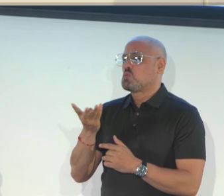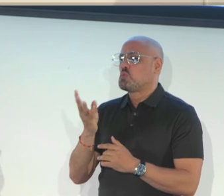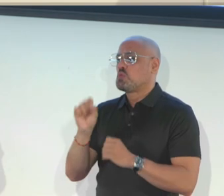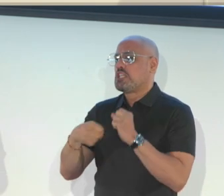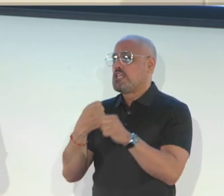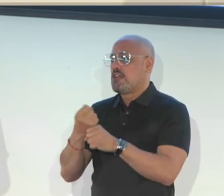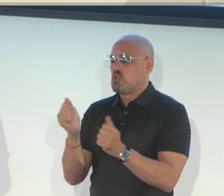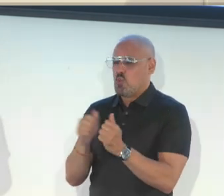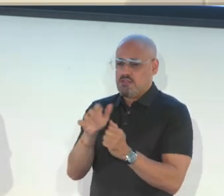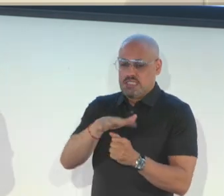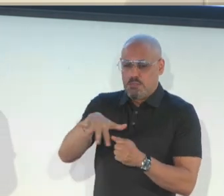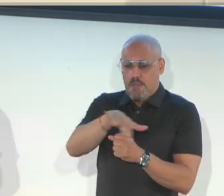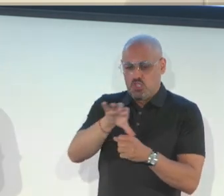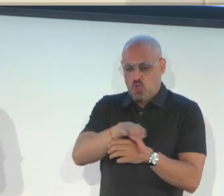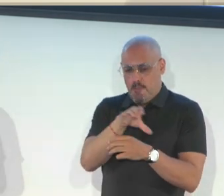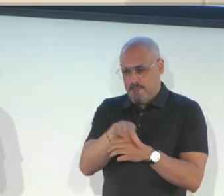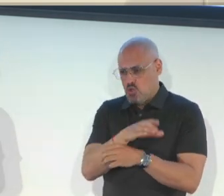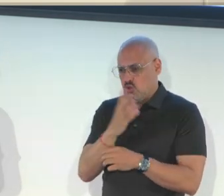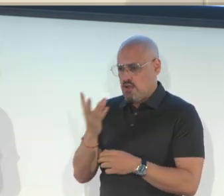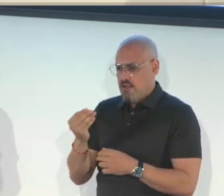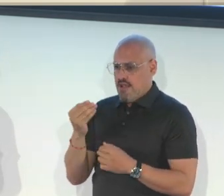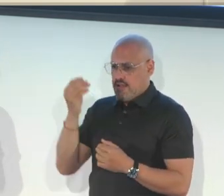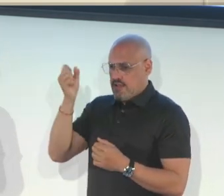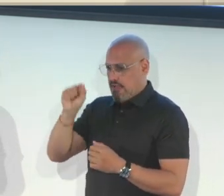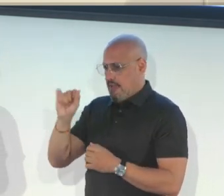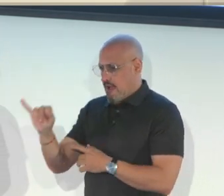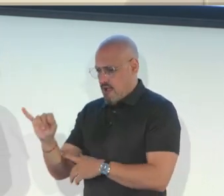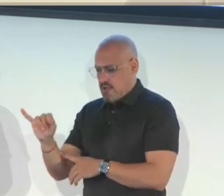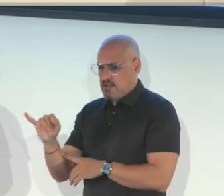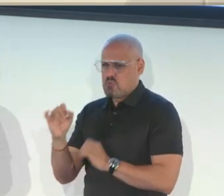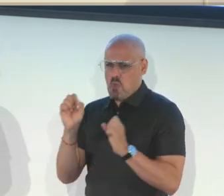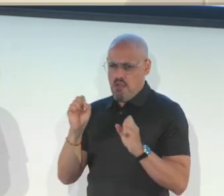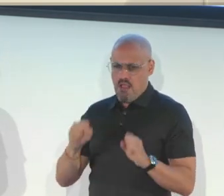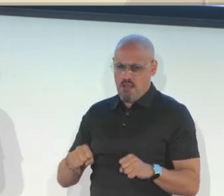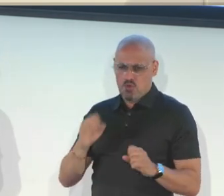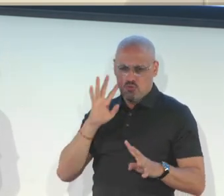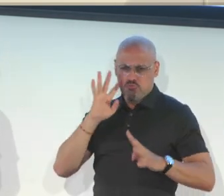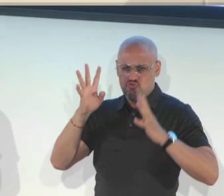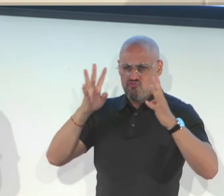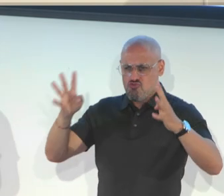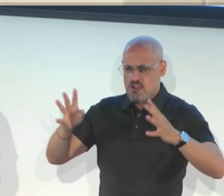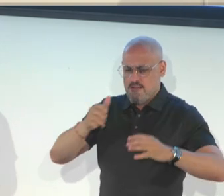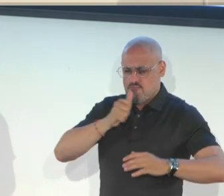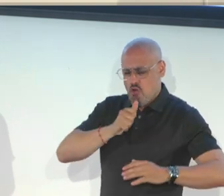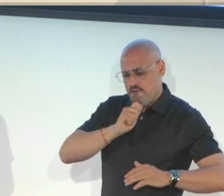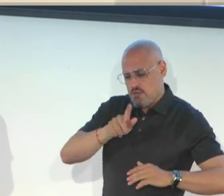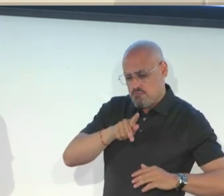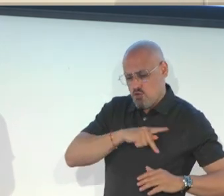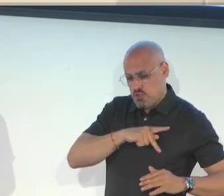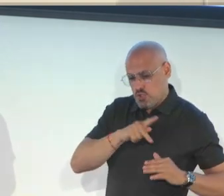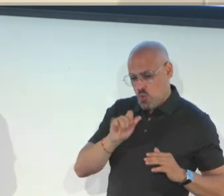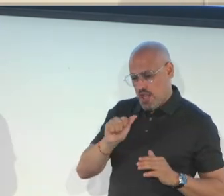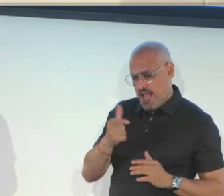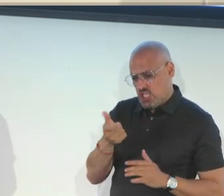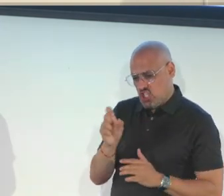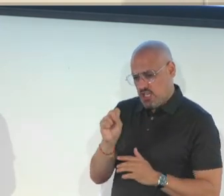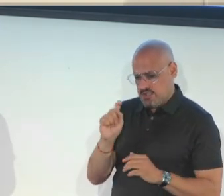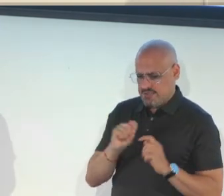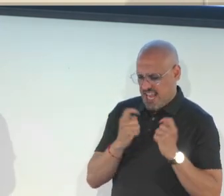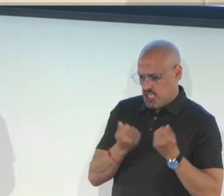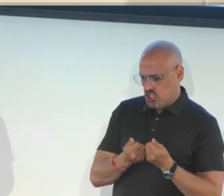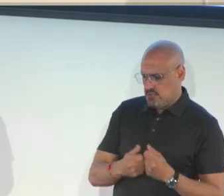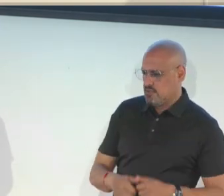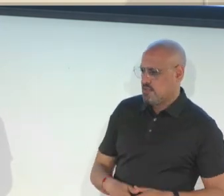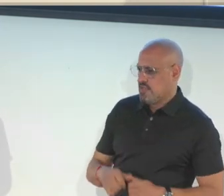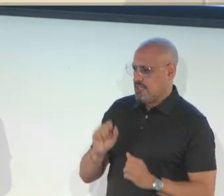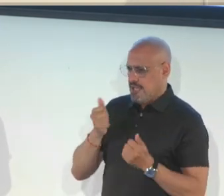with spatial computing and artificial intelligence is that we're able to create private personal agents that allow us to generate